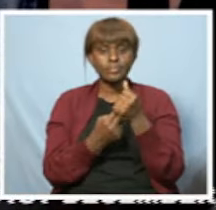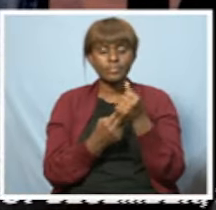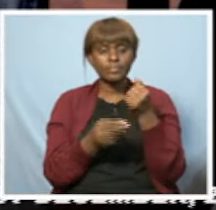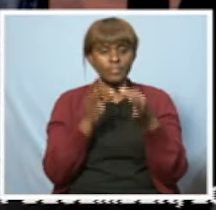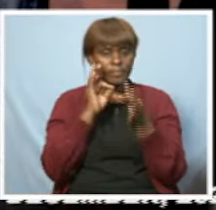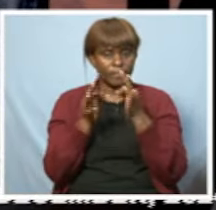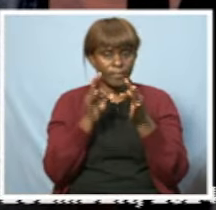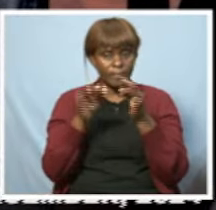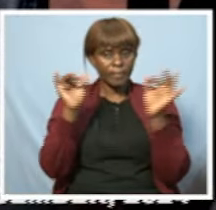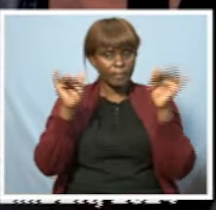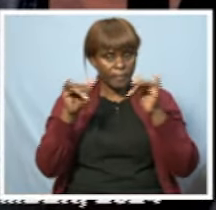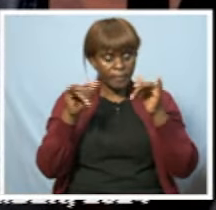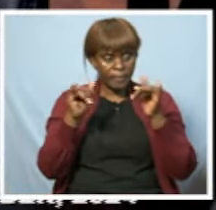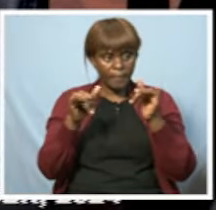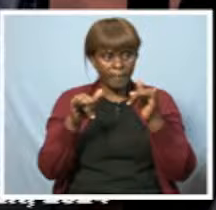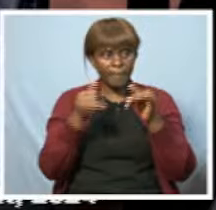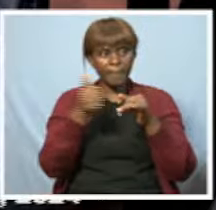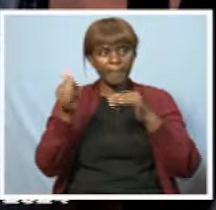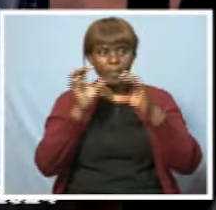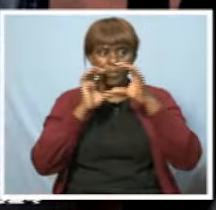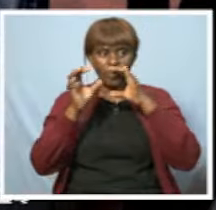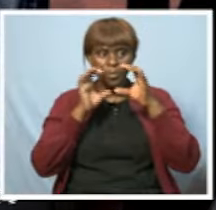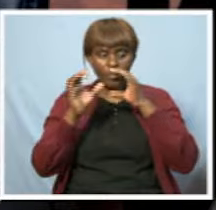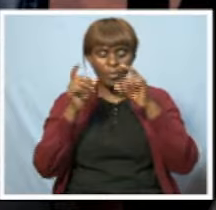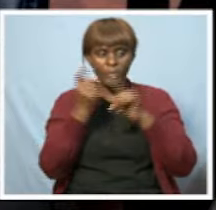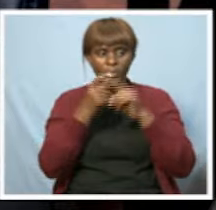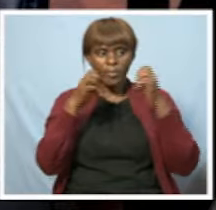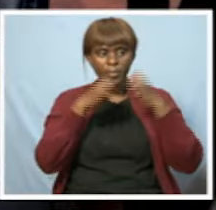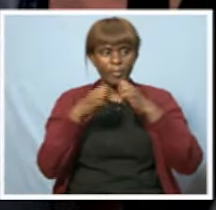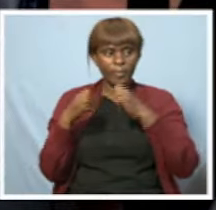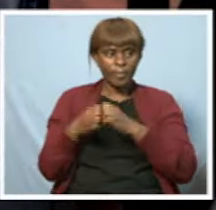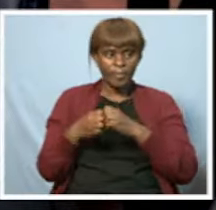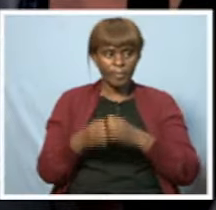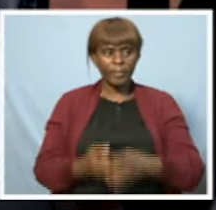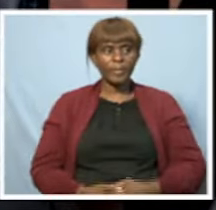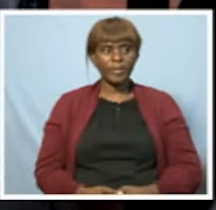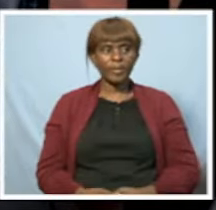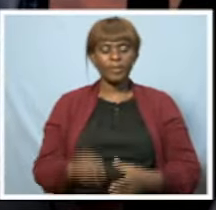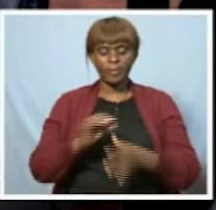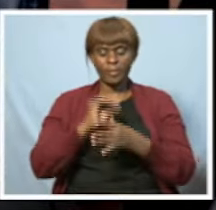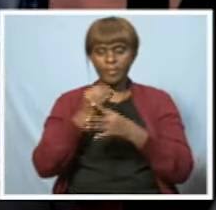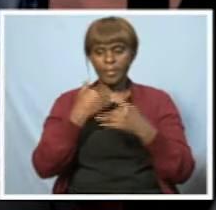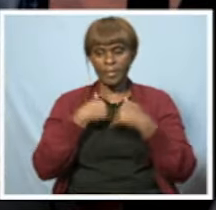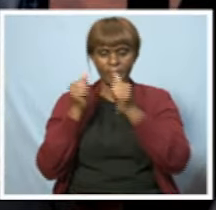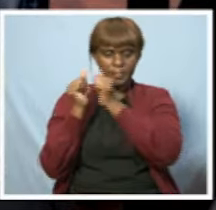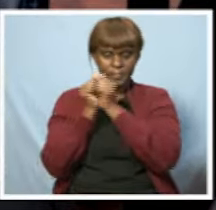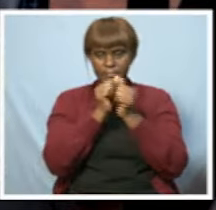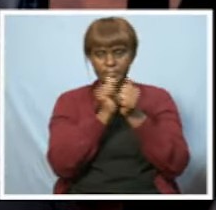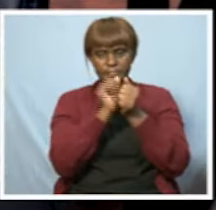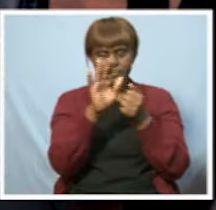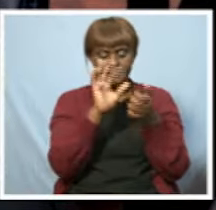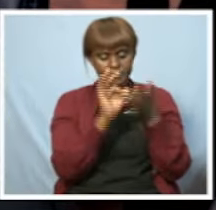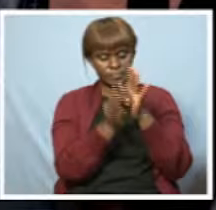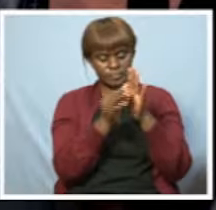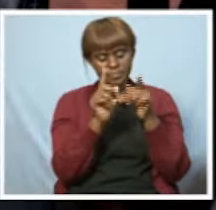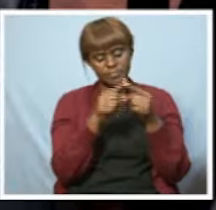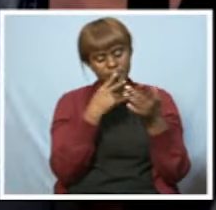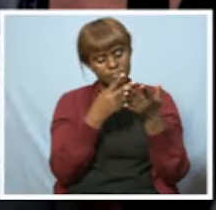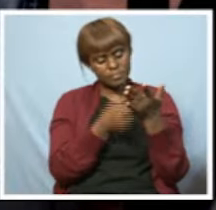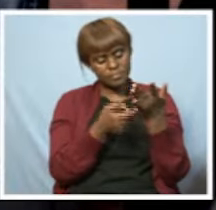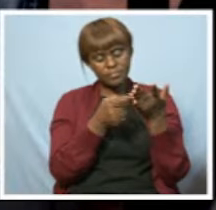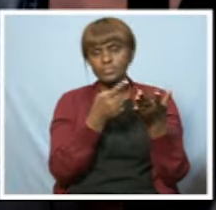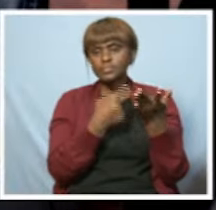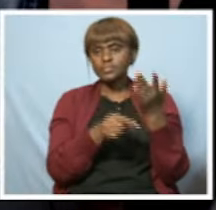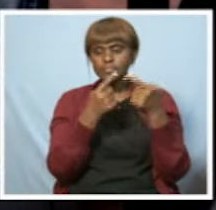if yes, any correspondence from the bank, or have you come with their files to see what was